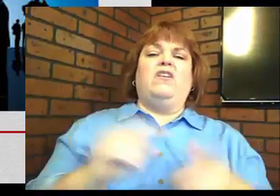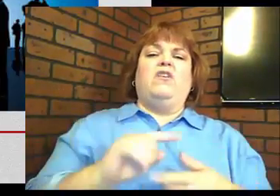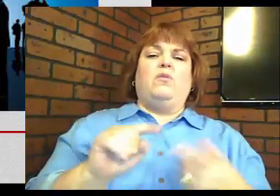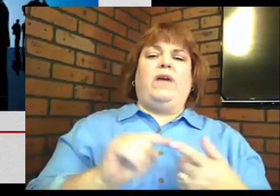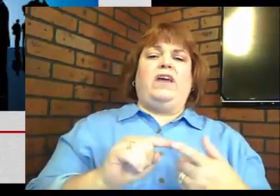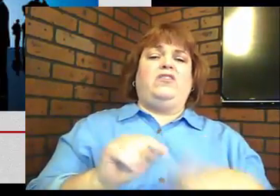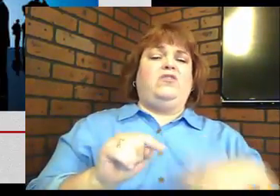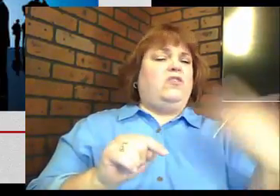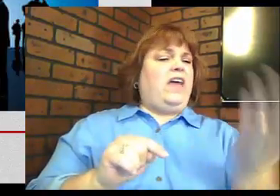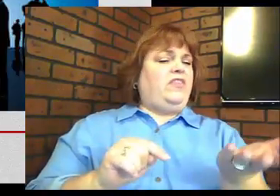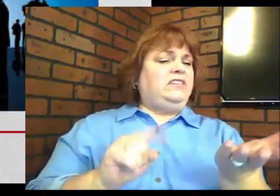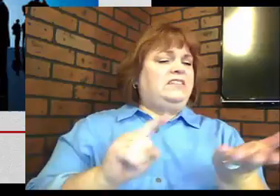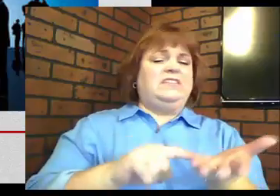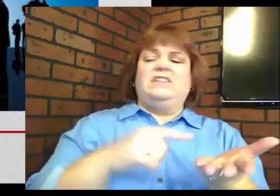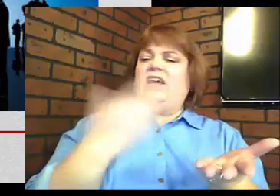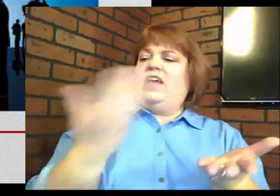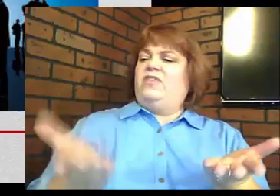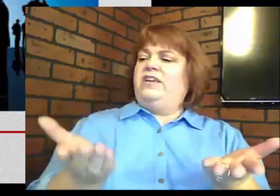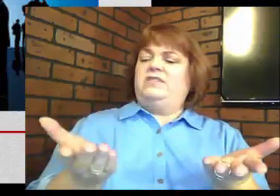Or maybe